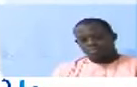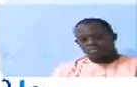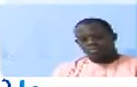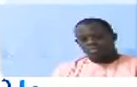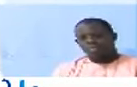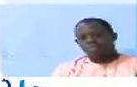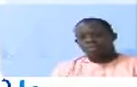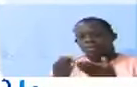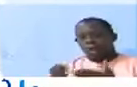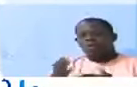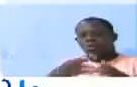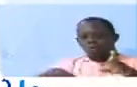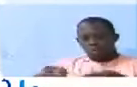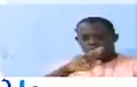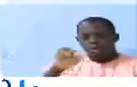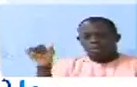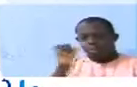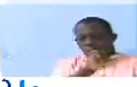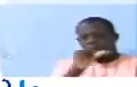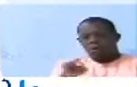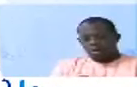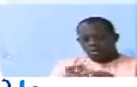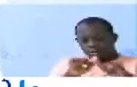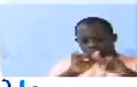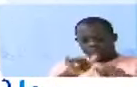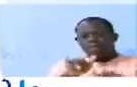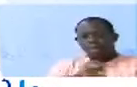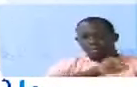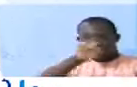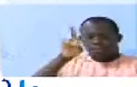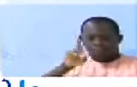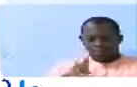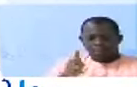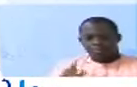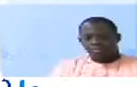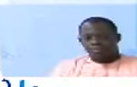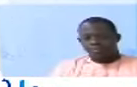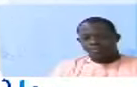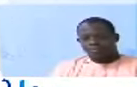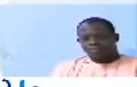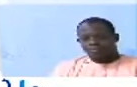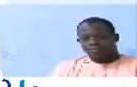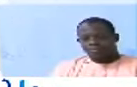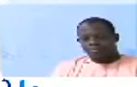Then when we returned back to our place where we were kept,